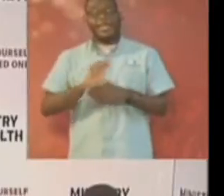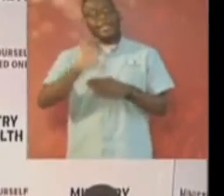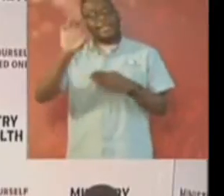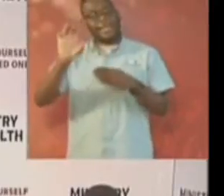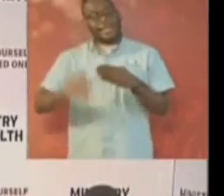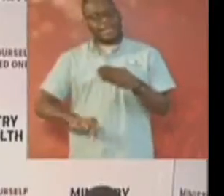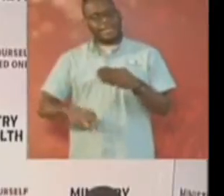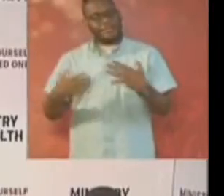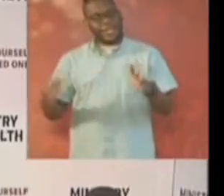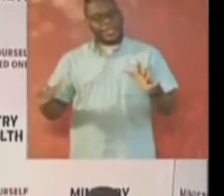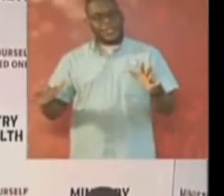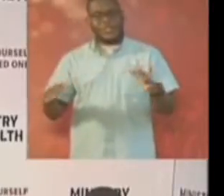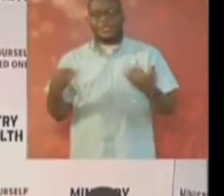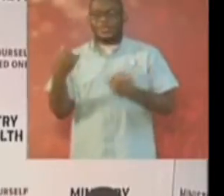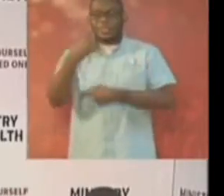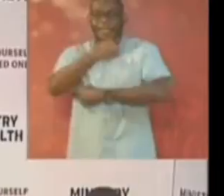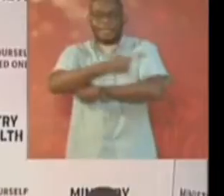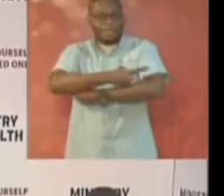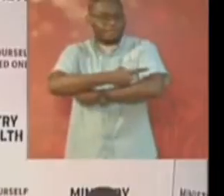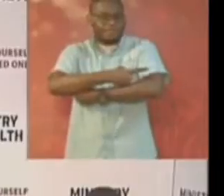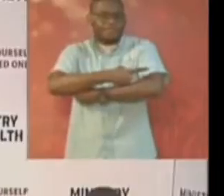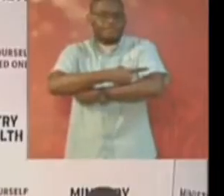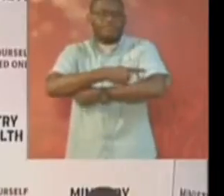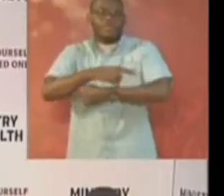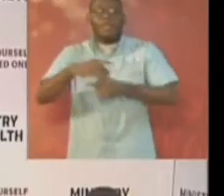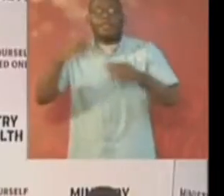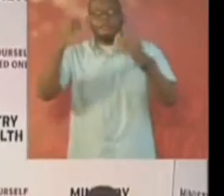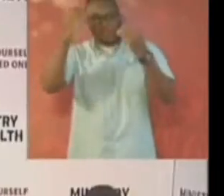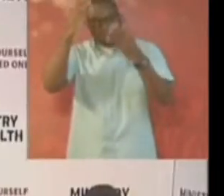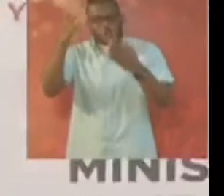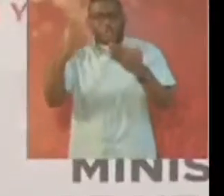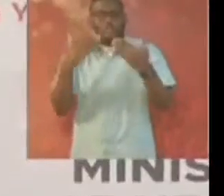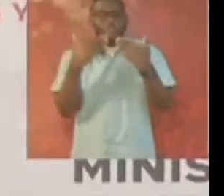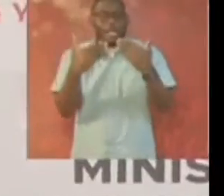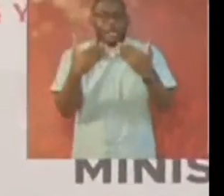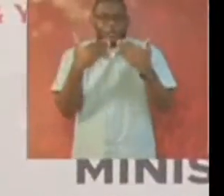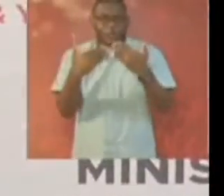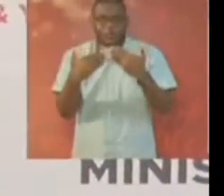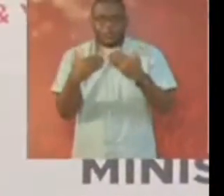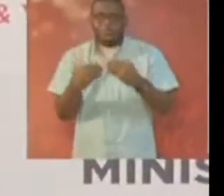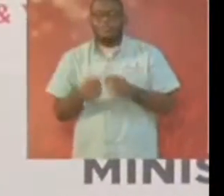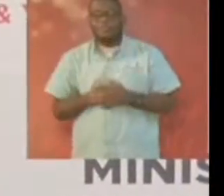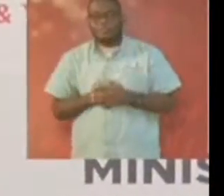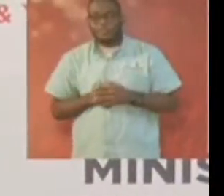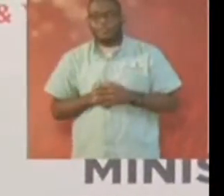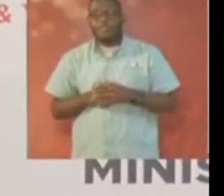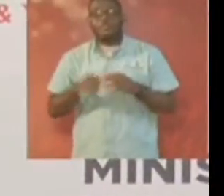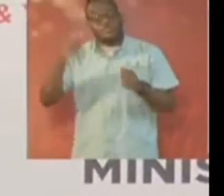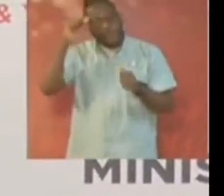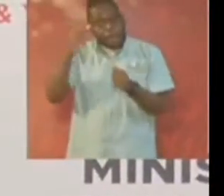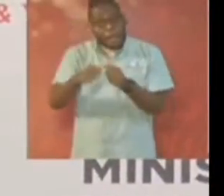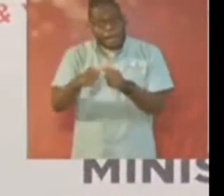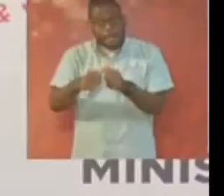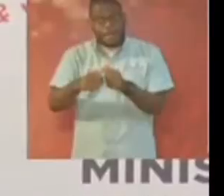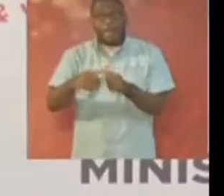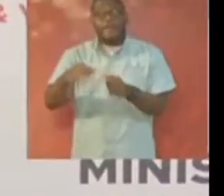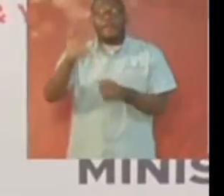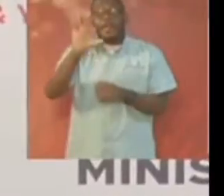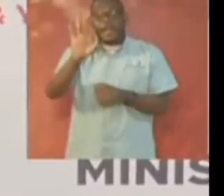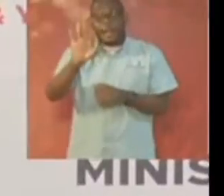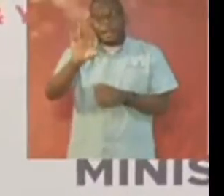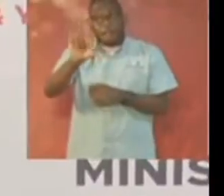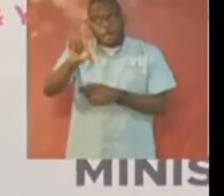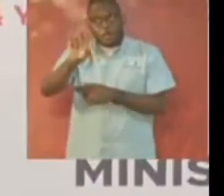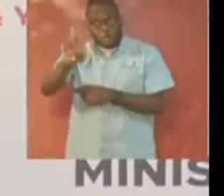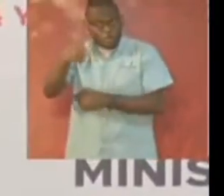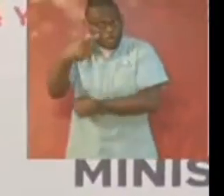end of today's media conference. Thanks to everyone for your participation. Remember, the flu vaccine is available at